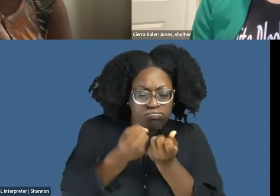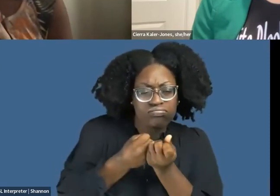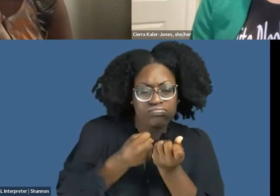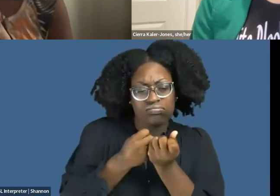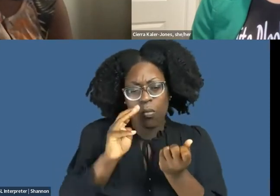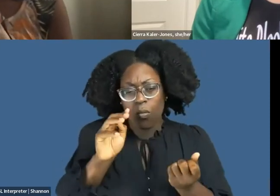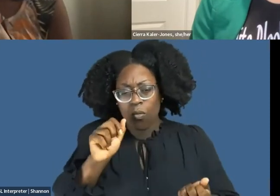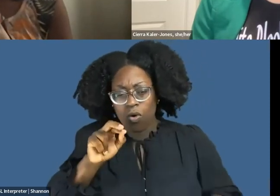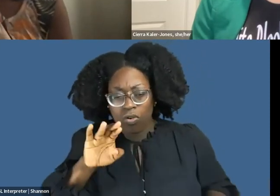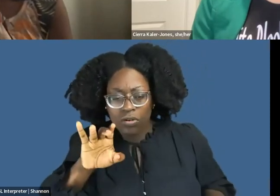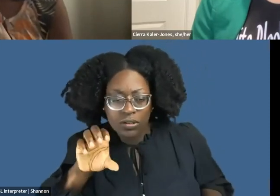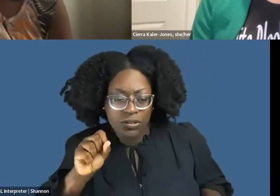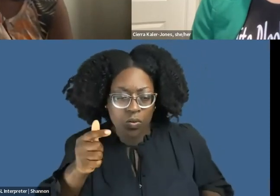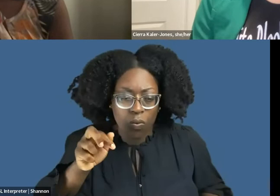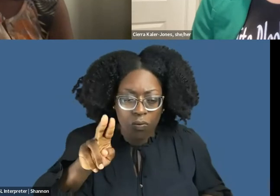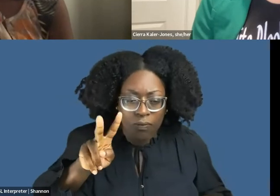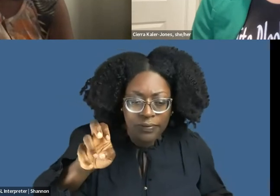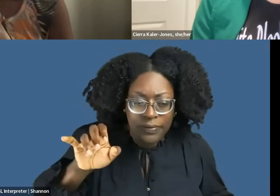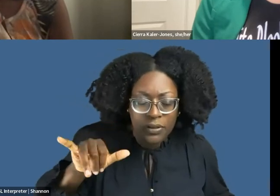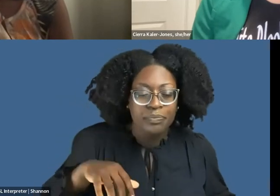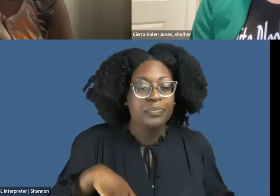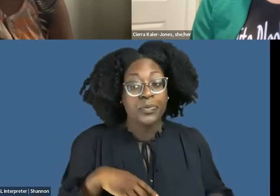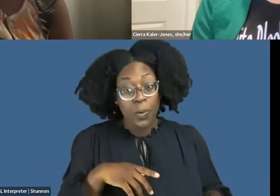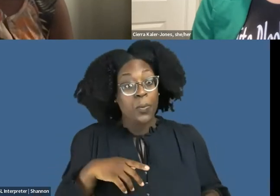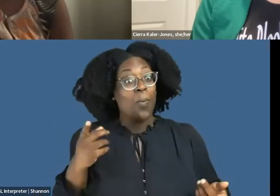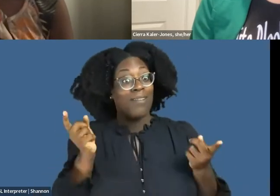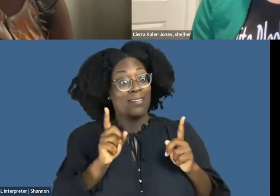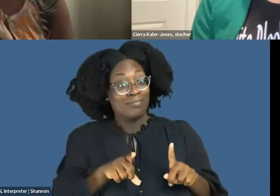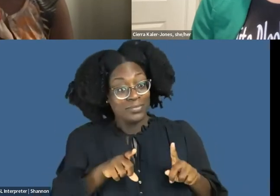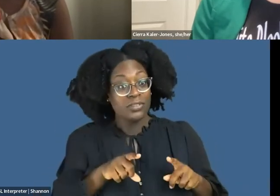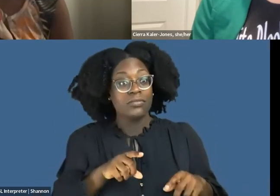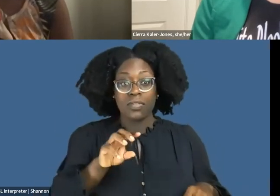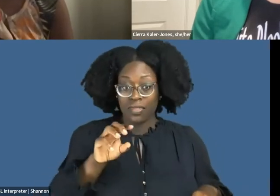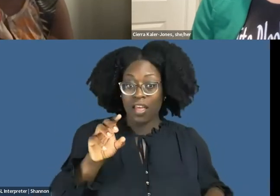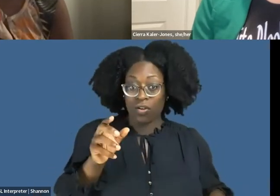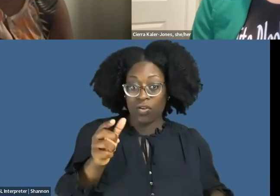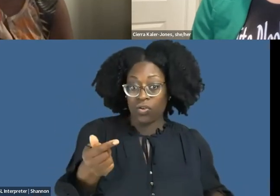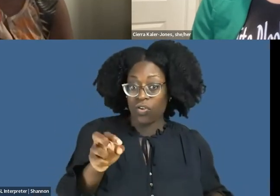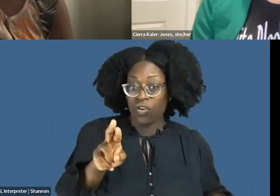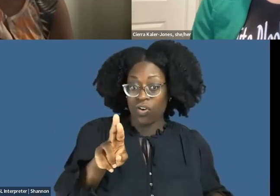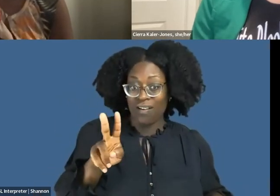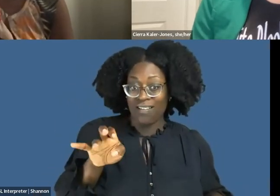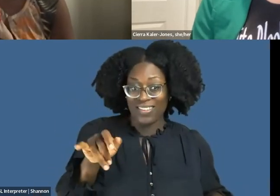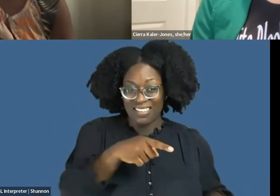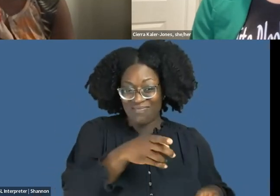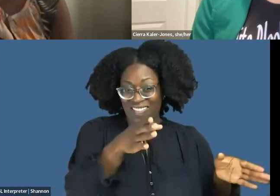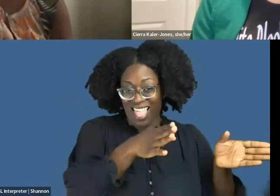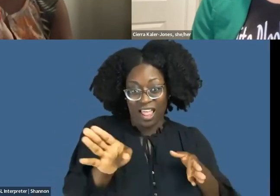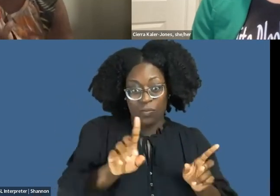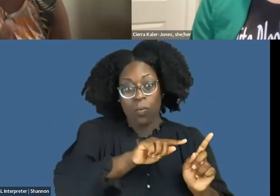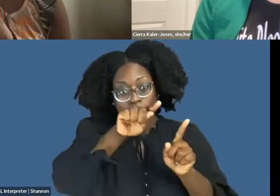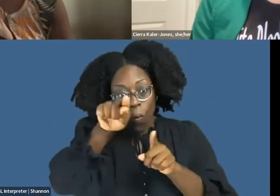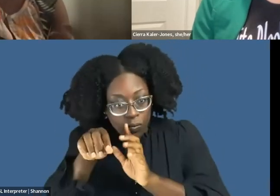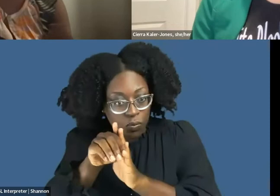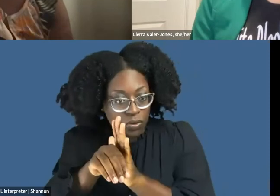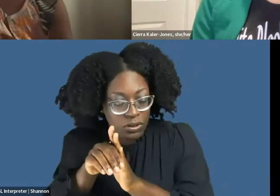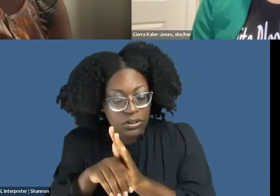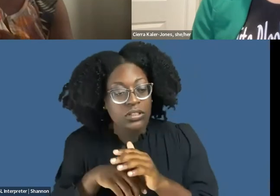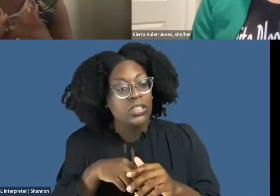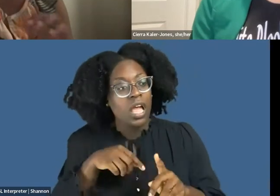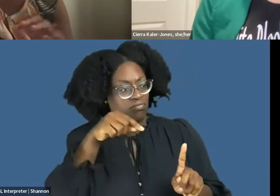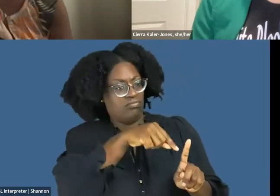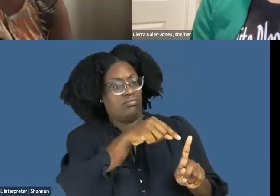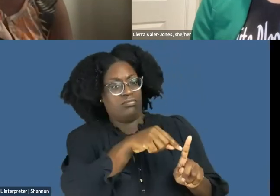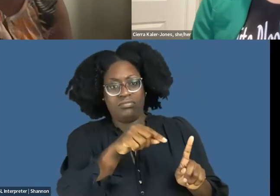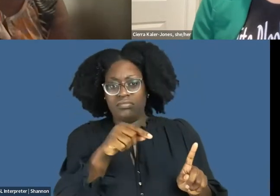was, is that Garvey was coming to New Orleans, which is true. And he wanted to speak. And the white police